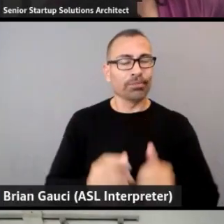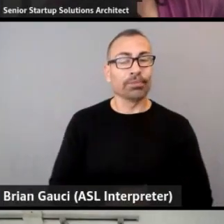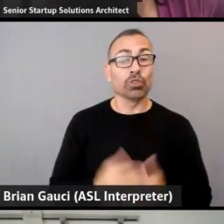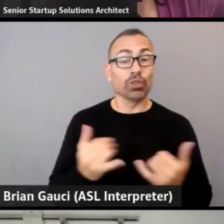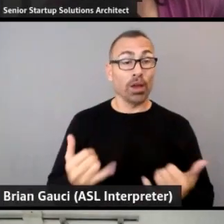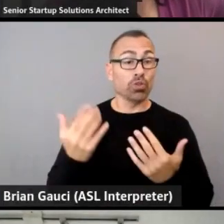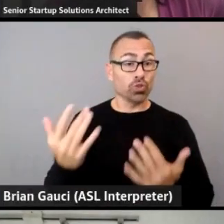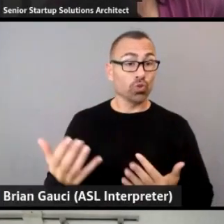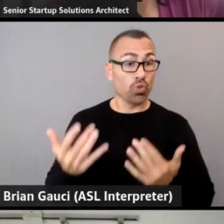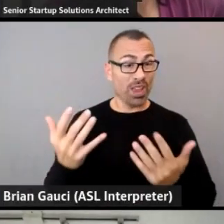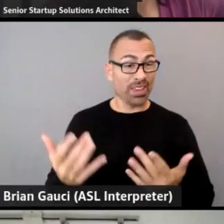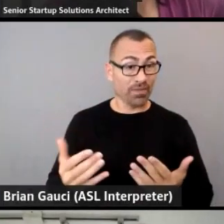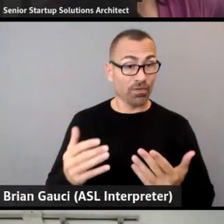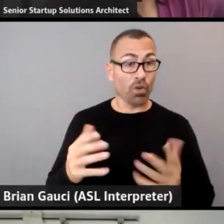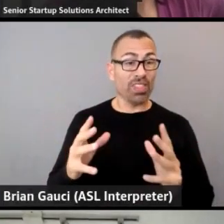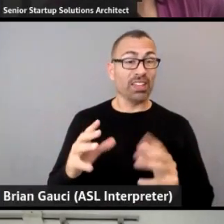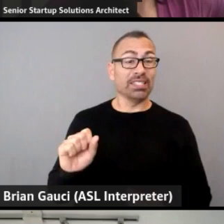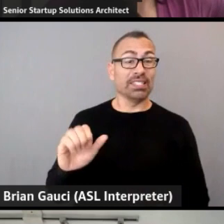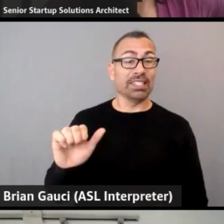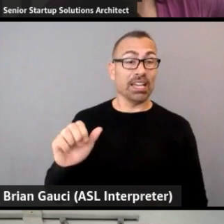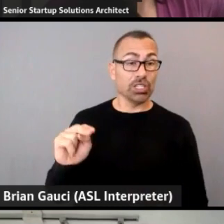and session established.